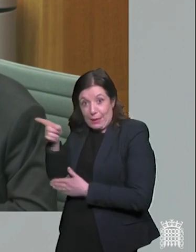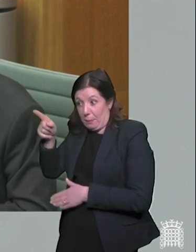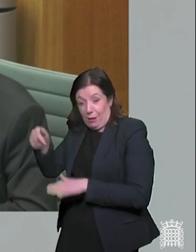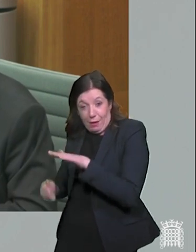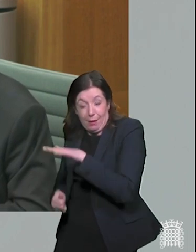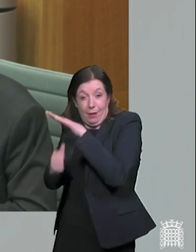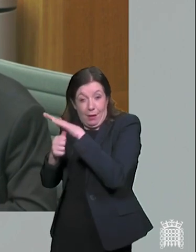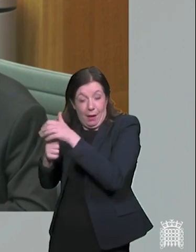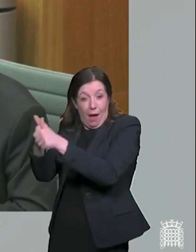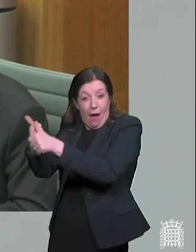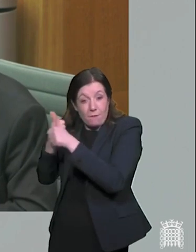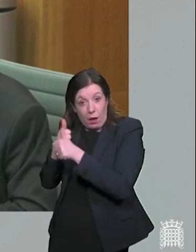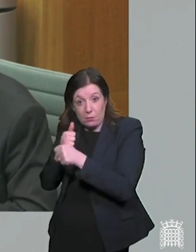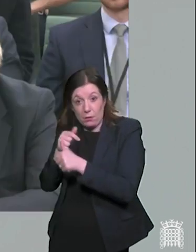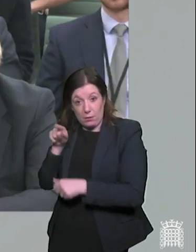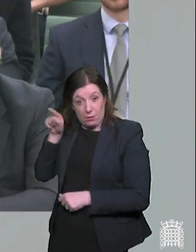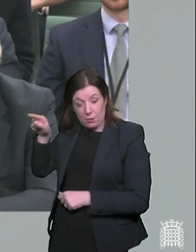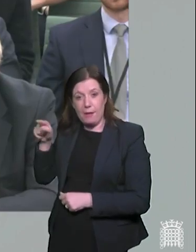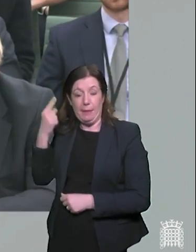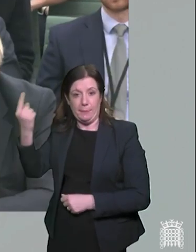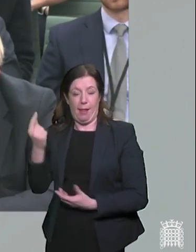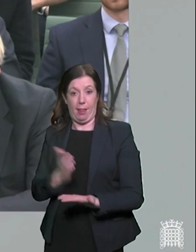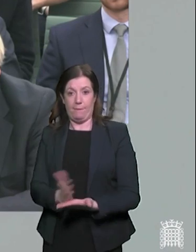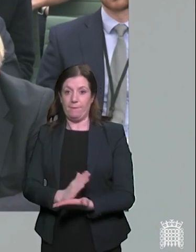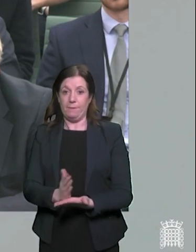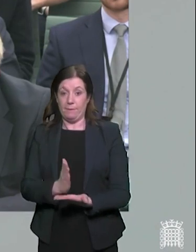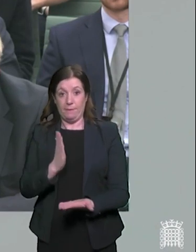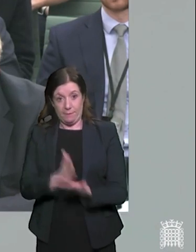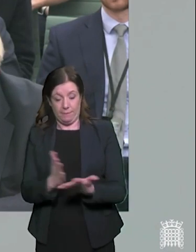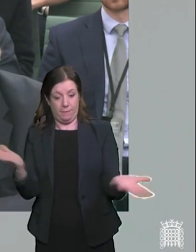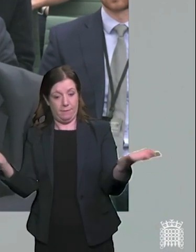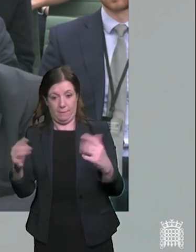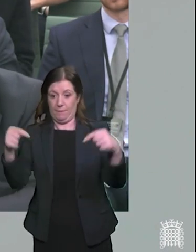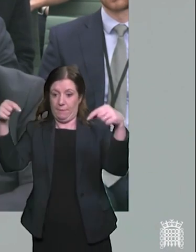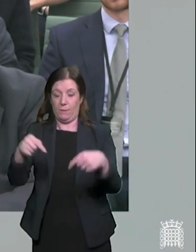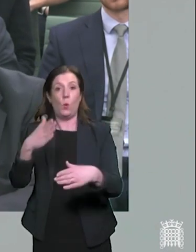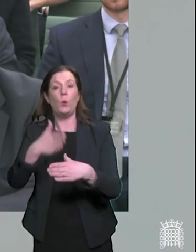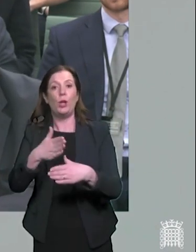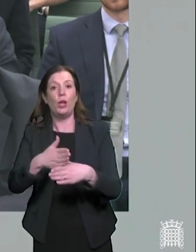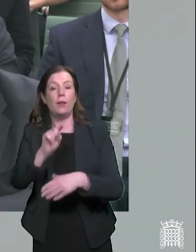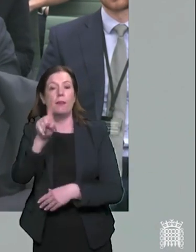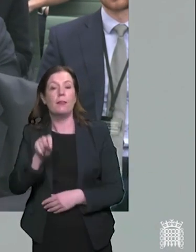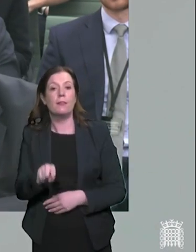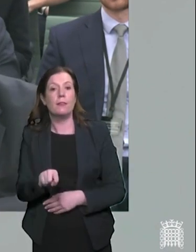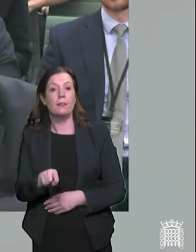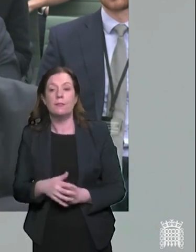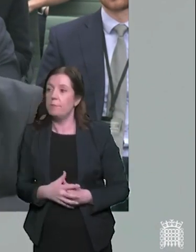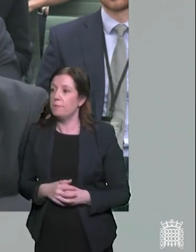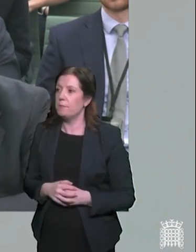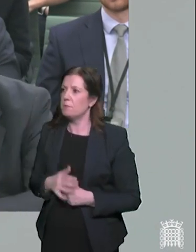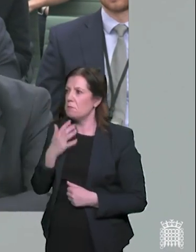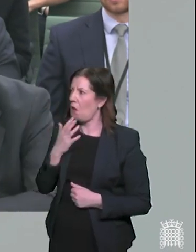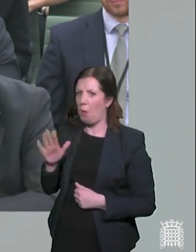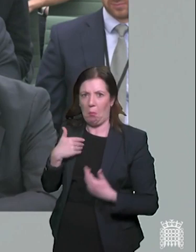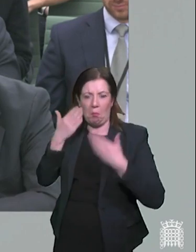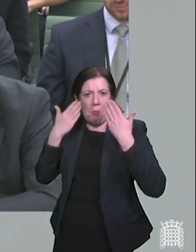senior advisor, as you've put it, Mr. Doyle, doubted whether this gathering was within the rules? So, no